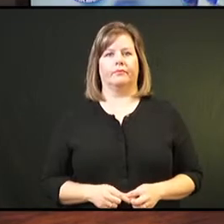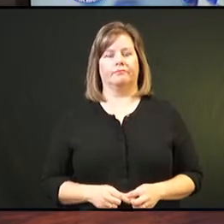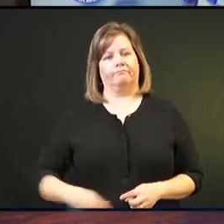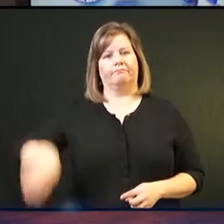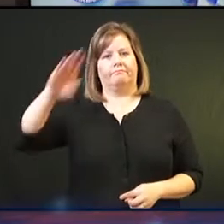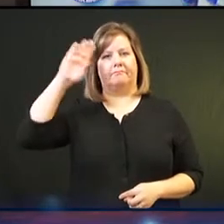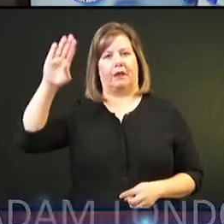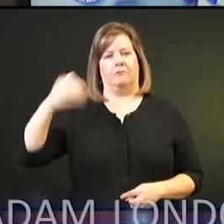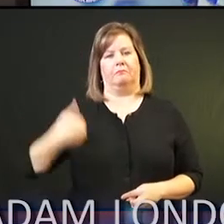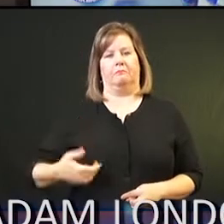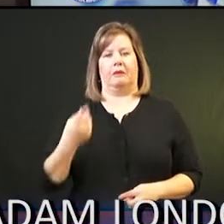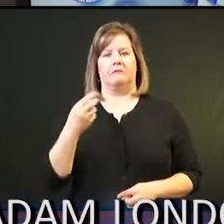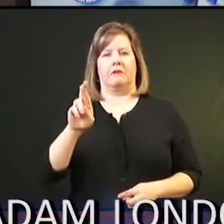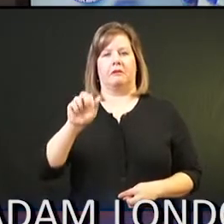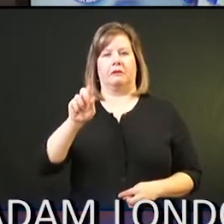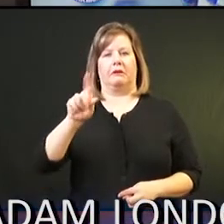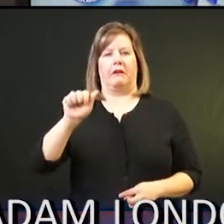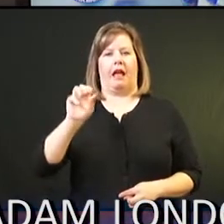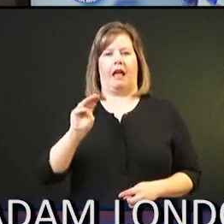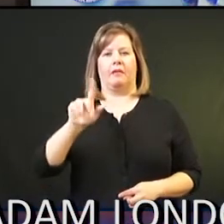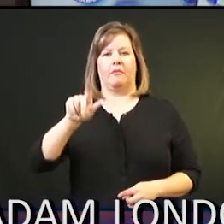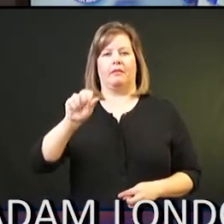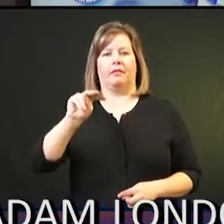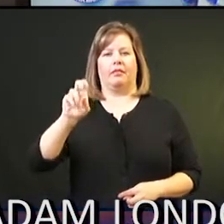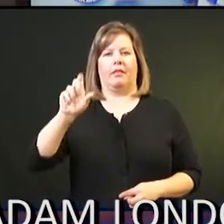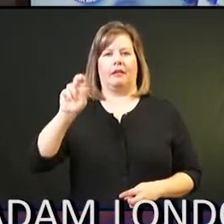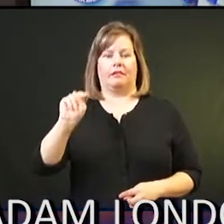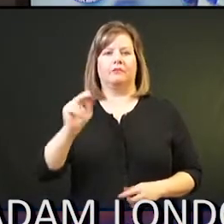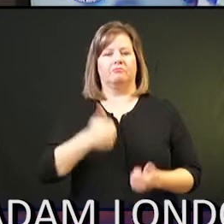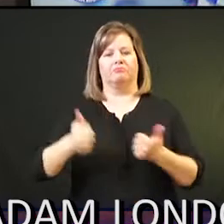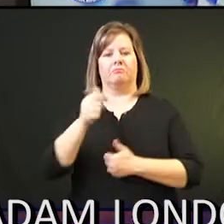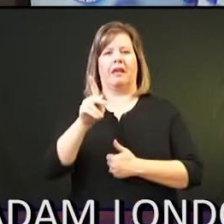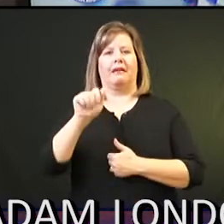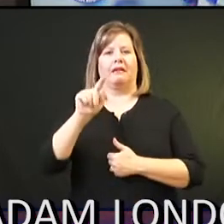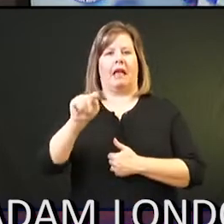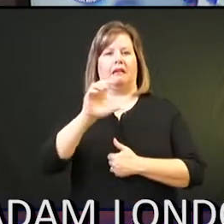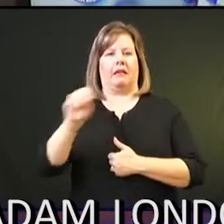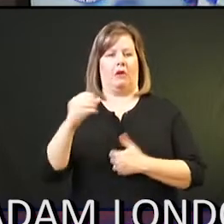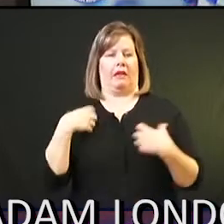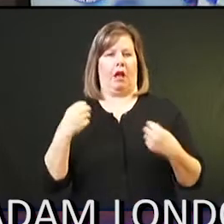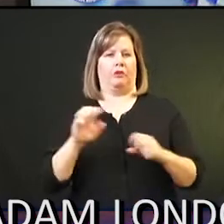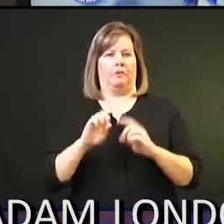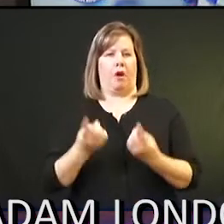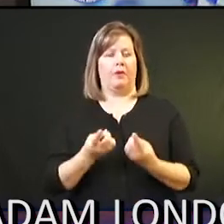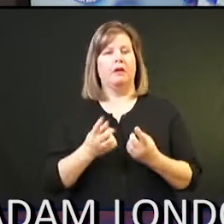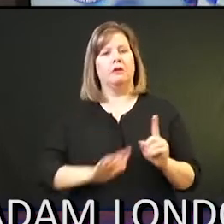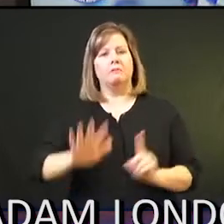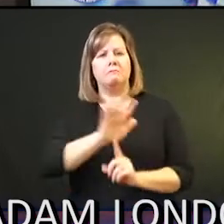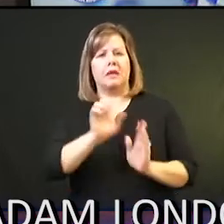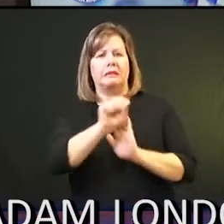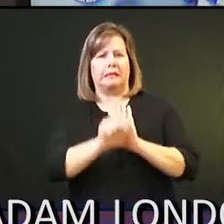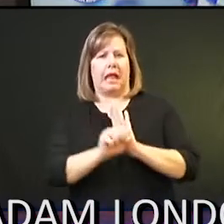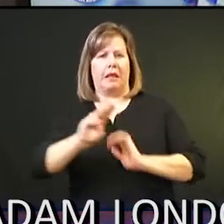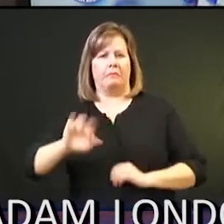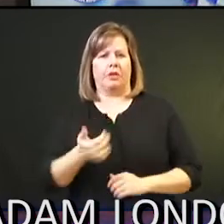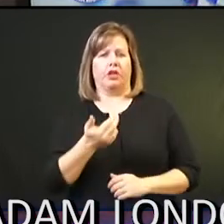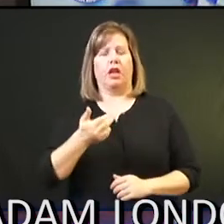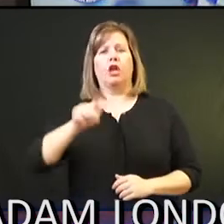Hello everyone, I'm Dr. Adam London, Director of the Kent County Health Department. Across the state of Michigan yesterday, there was a report of